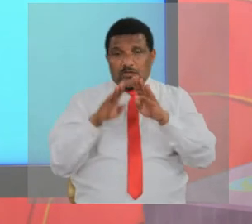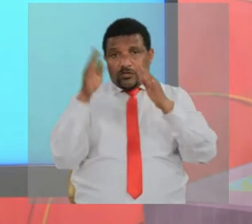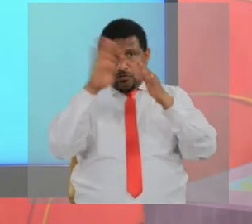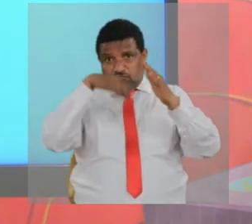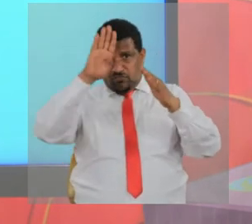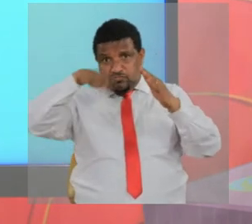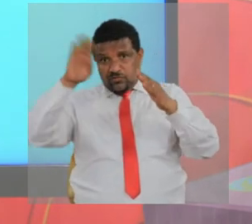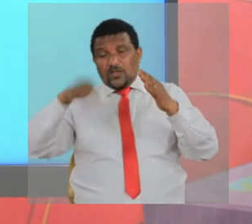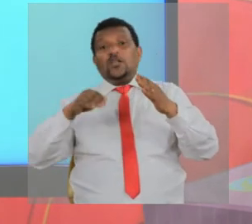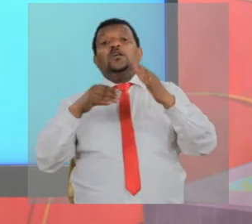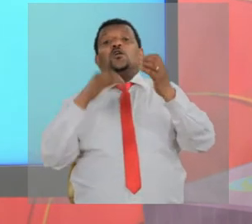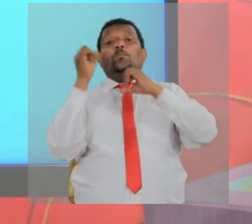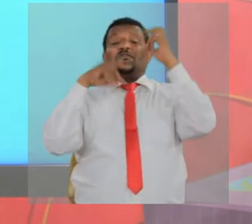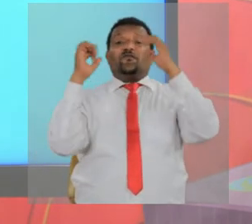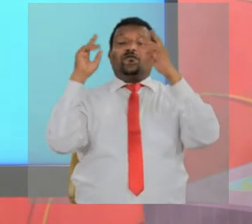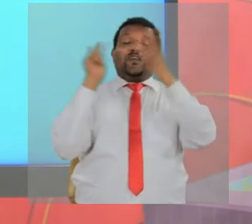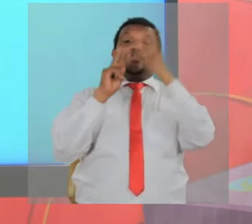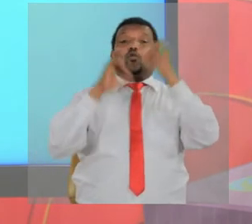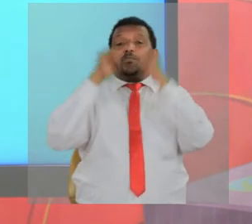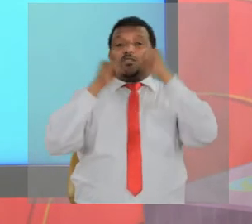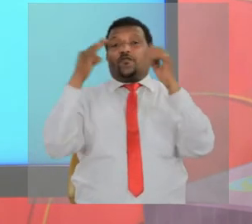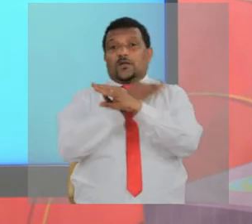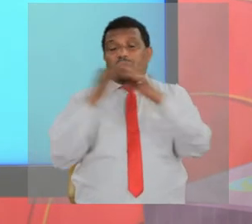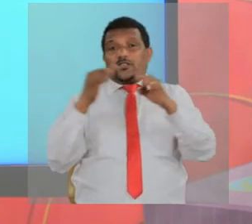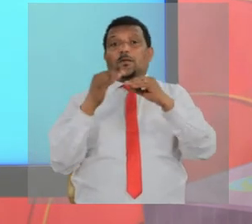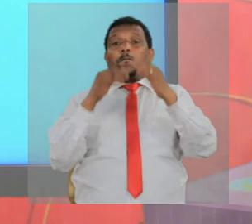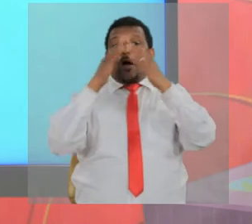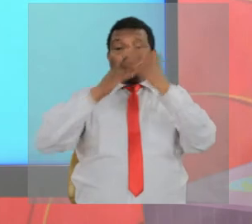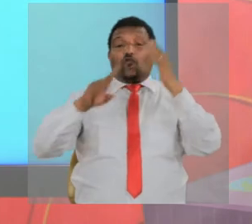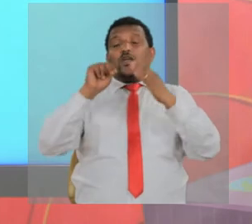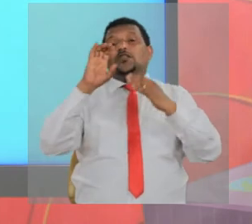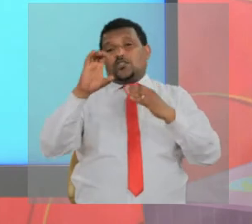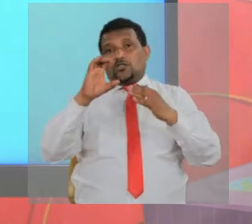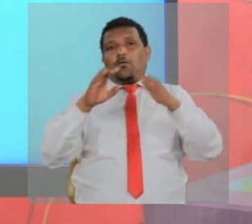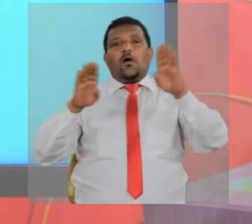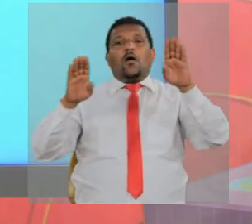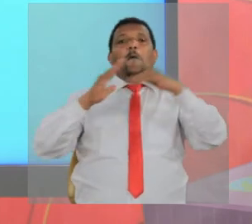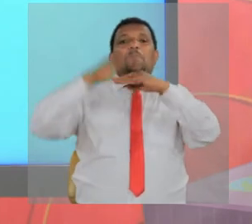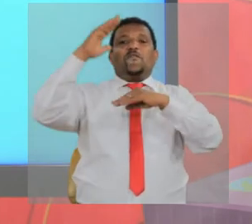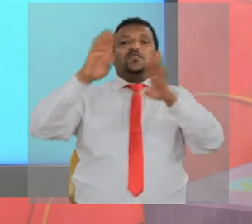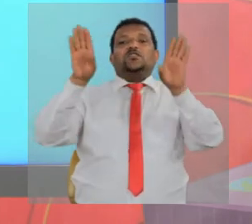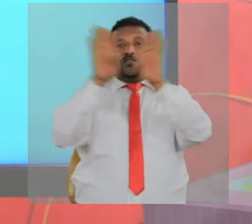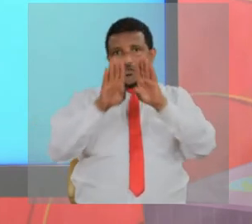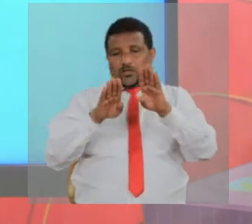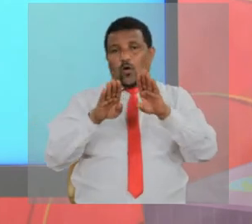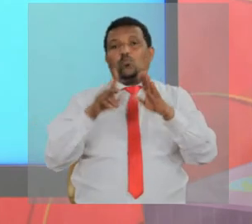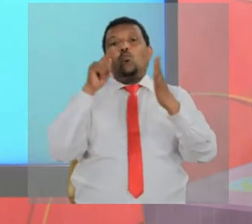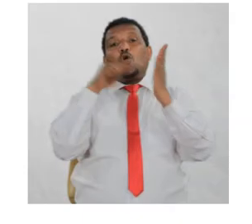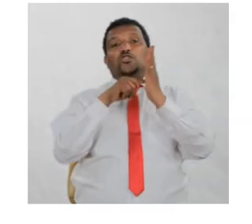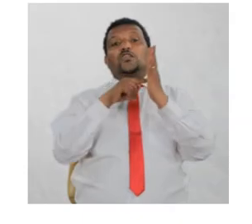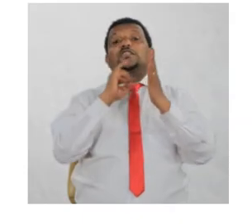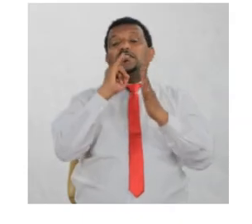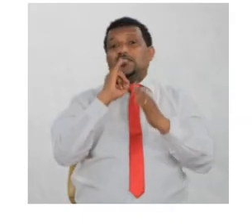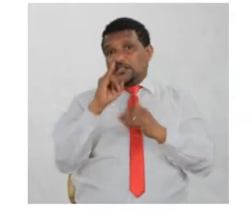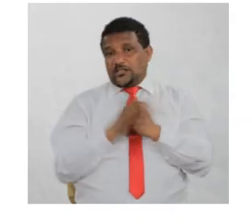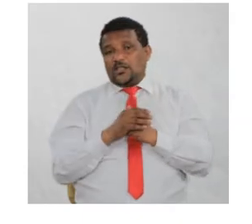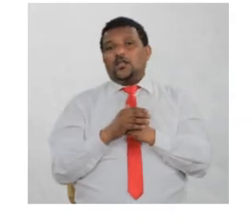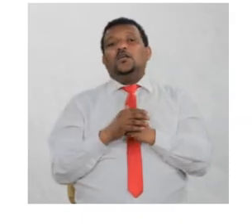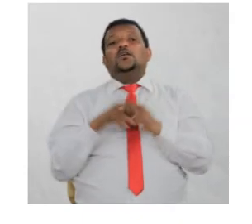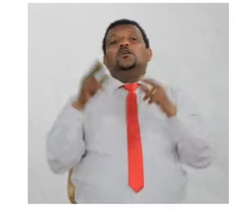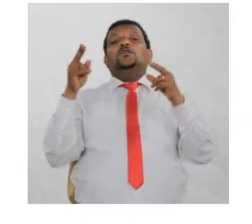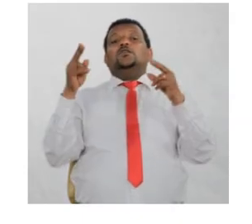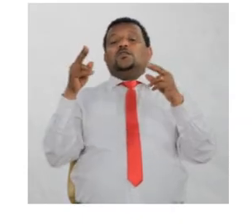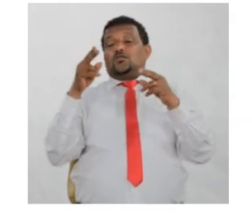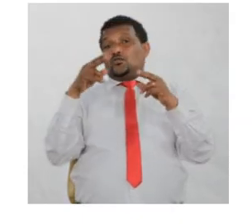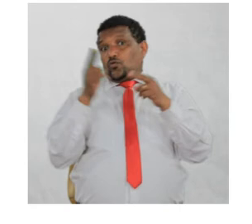is part of the MC, which is above the shutdown point. This is the short run